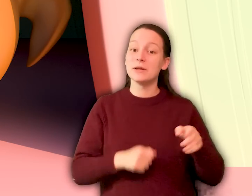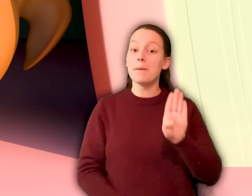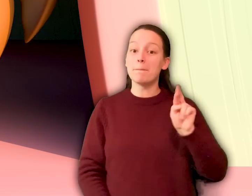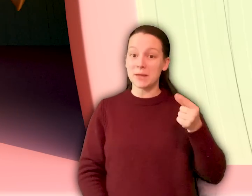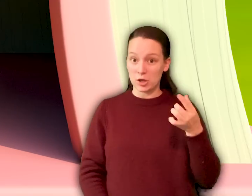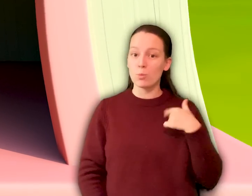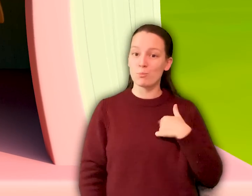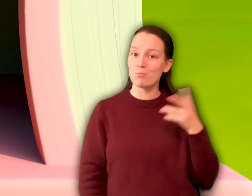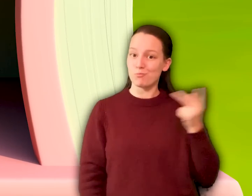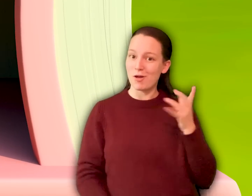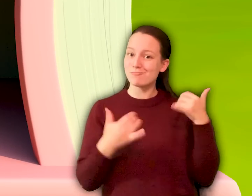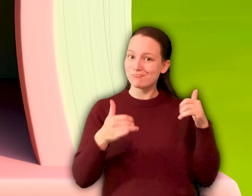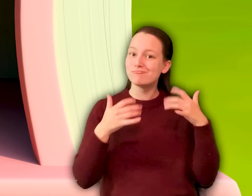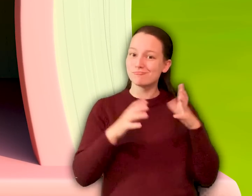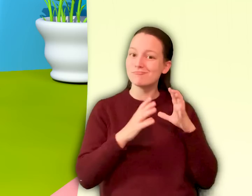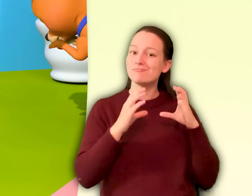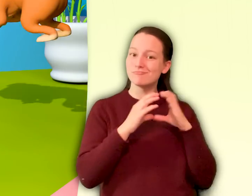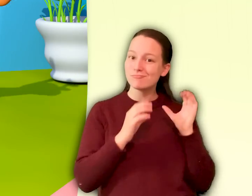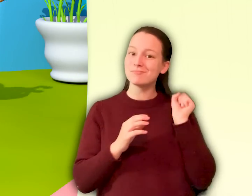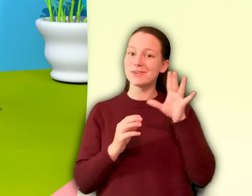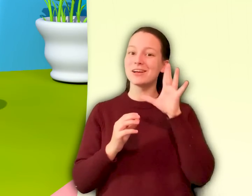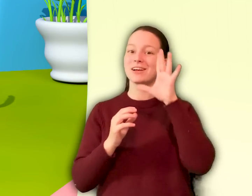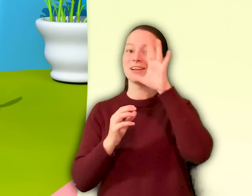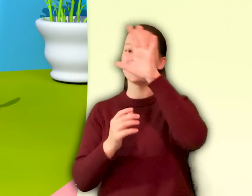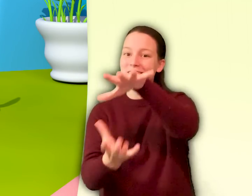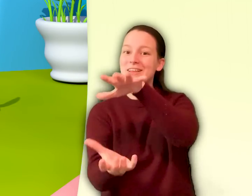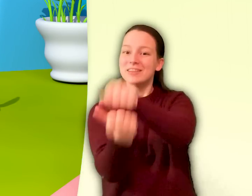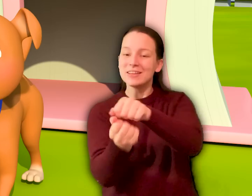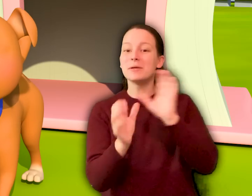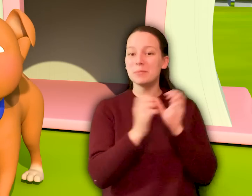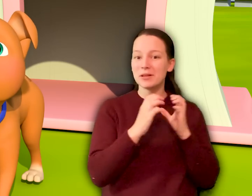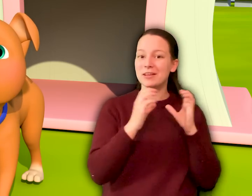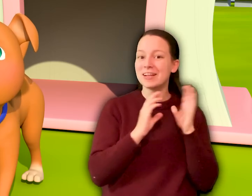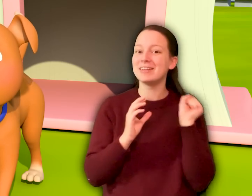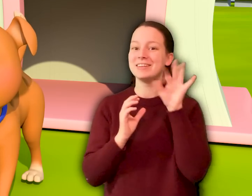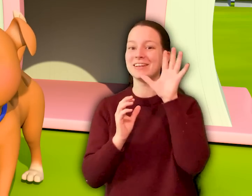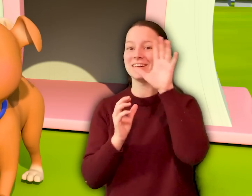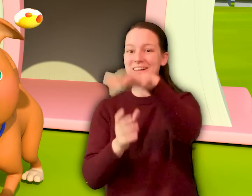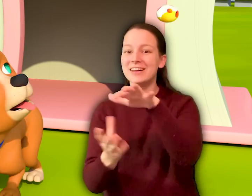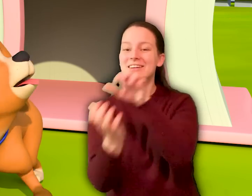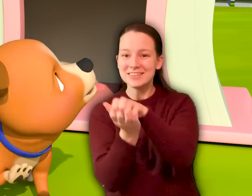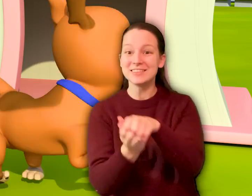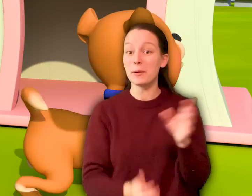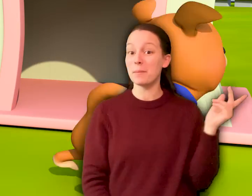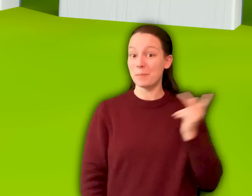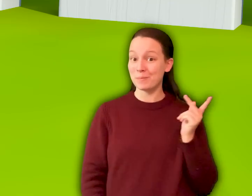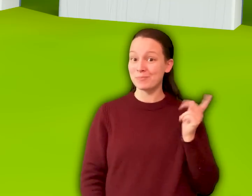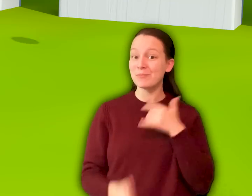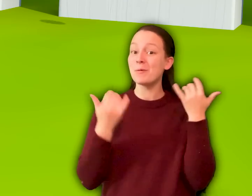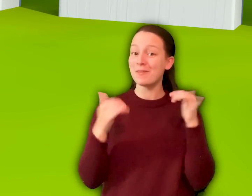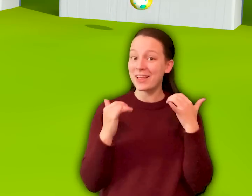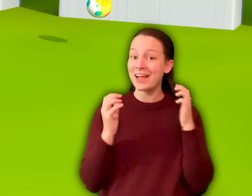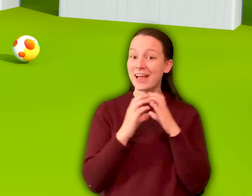gone Bingo and I were playing fetch playing fetch playing fetch